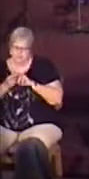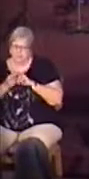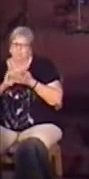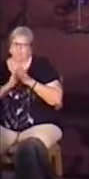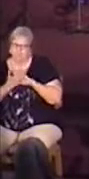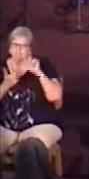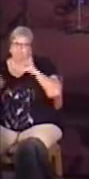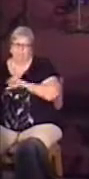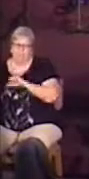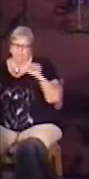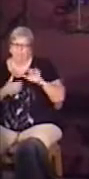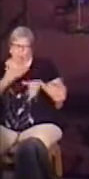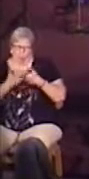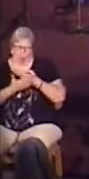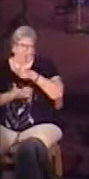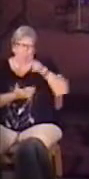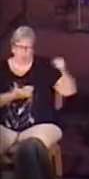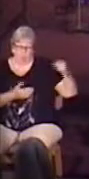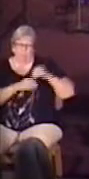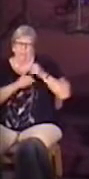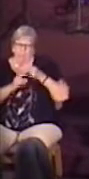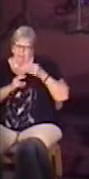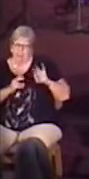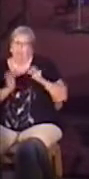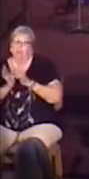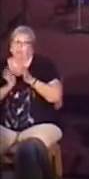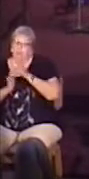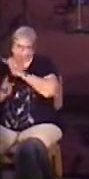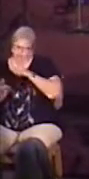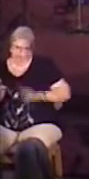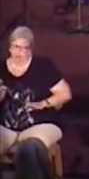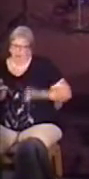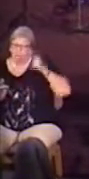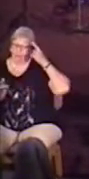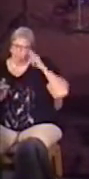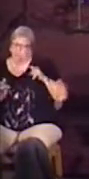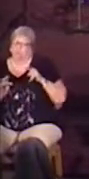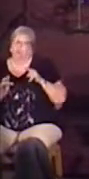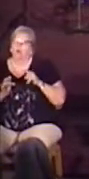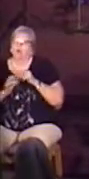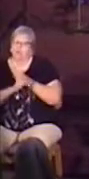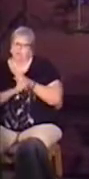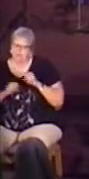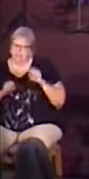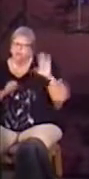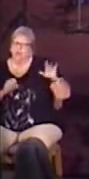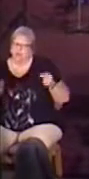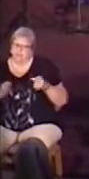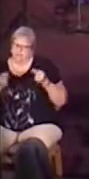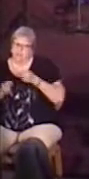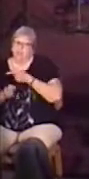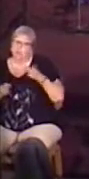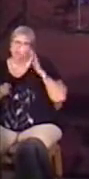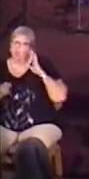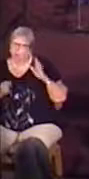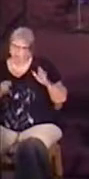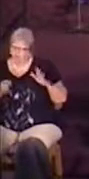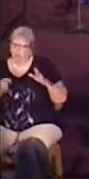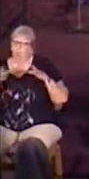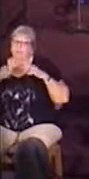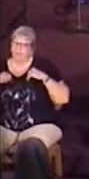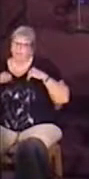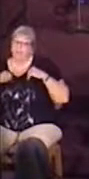baptized, every one of you, in the name of Jesus Christ, for the remission of your sins, and you shall receive the gift of the Holy